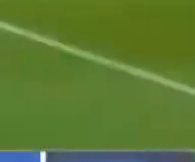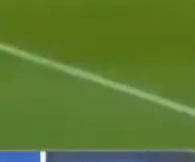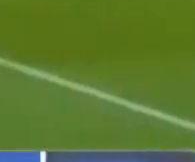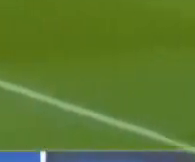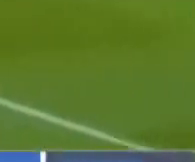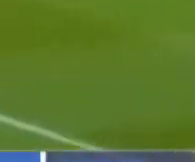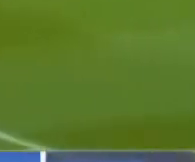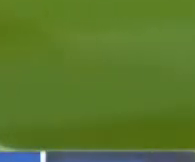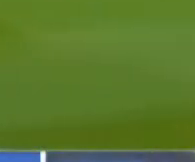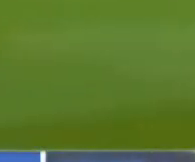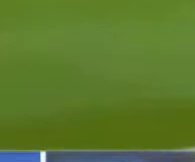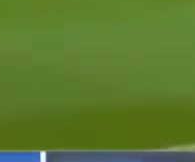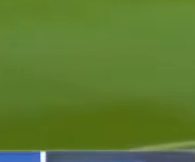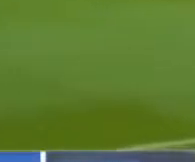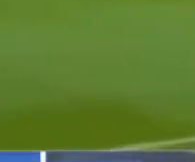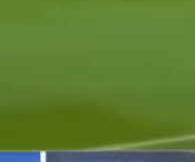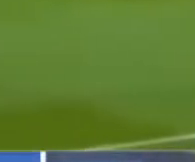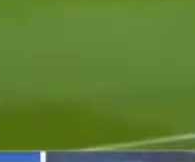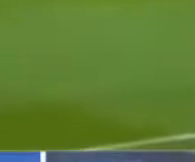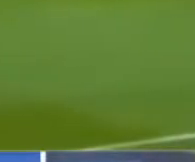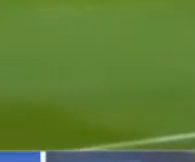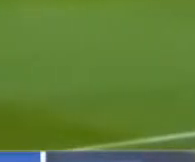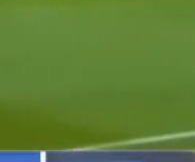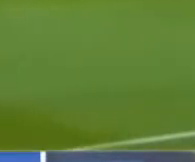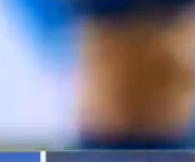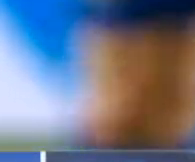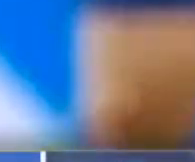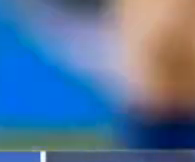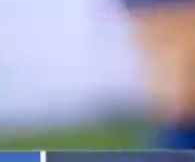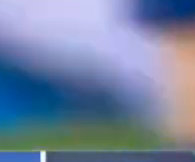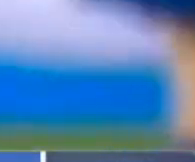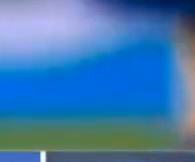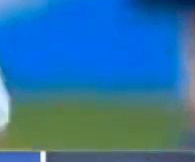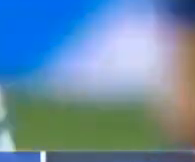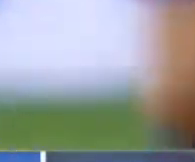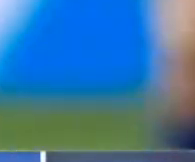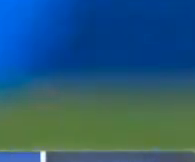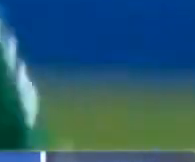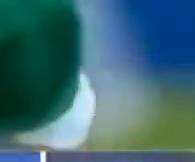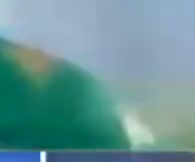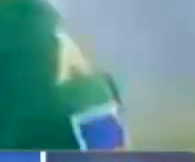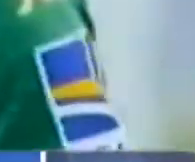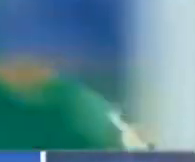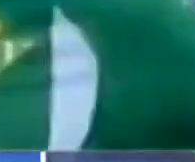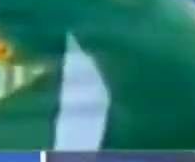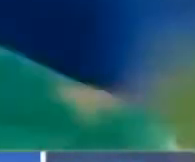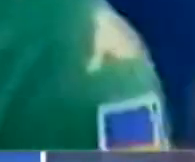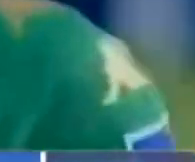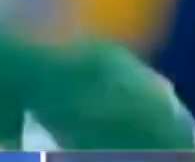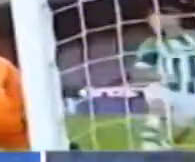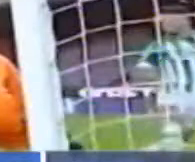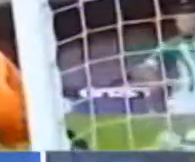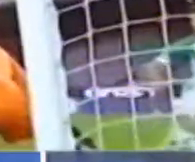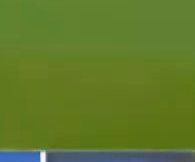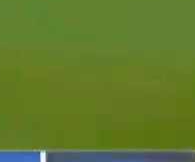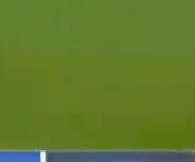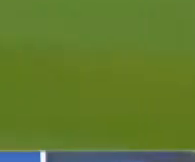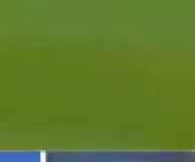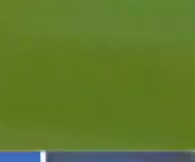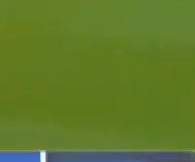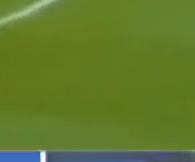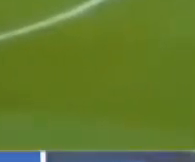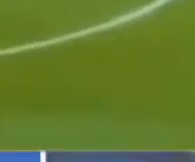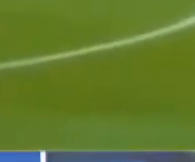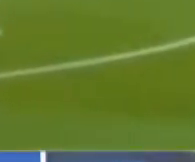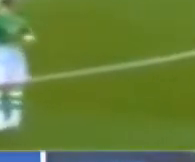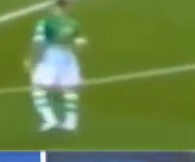penalty. Here's a chance for Betis though. It's cut back and absolutely buried by Loren Moron. Ah, oh,